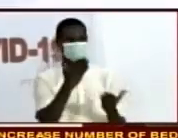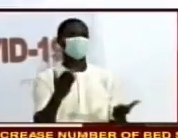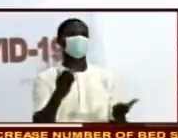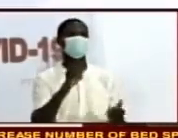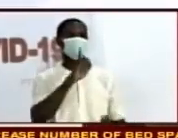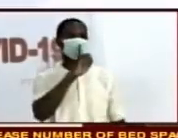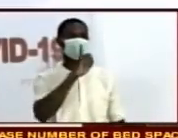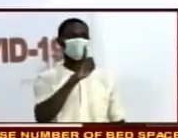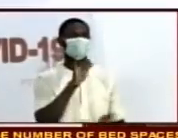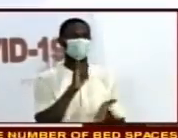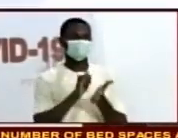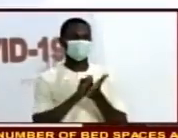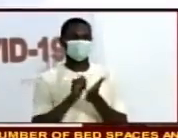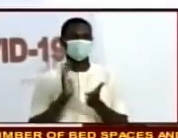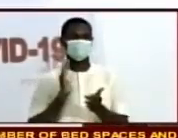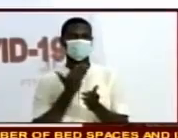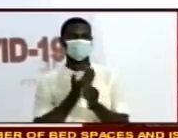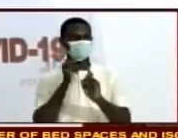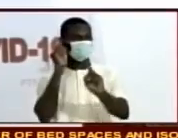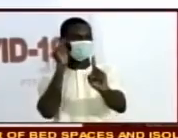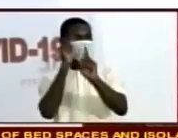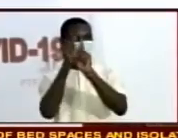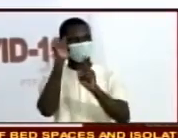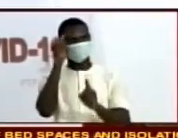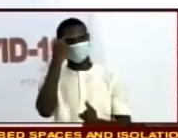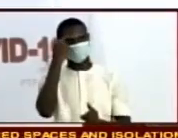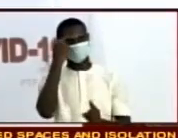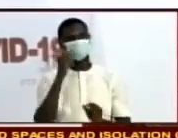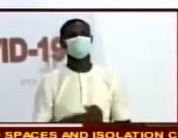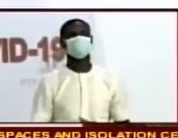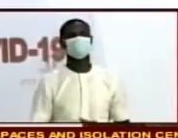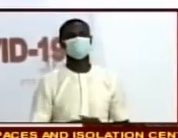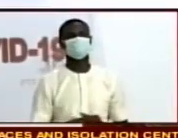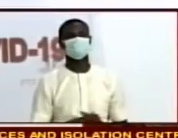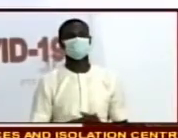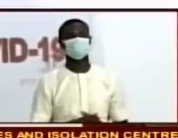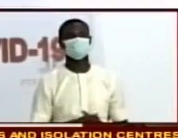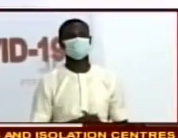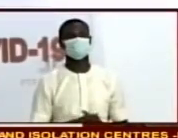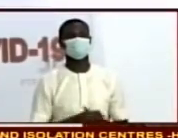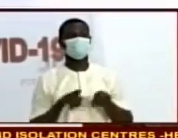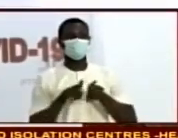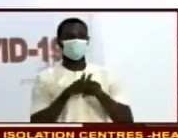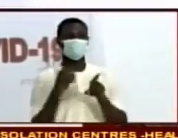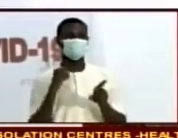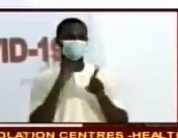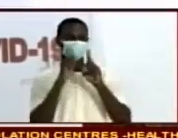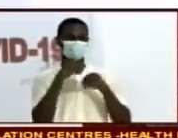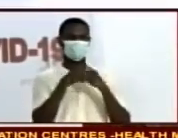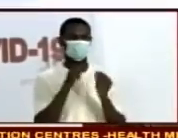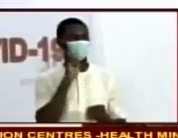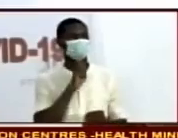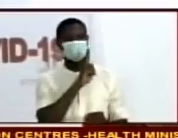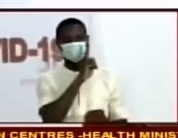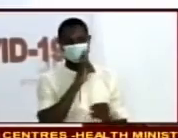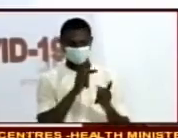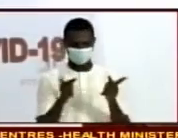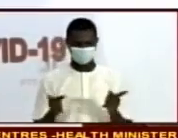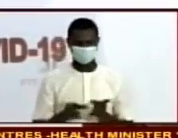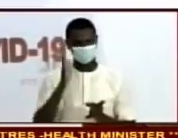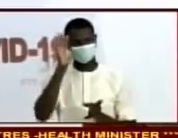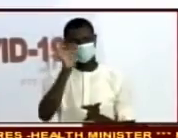government. A big constraint, of course, is hotel accommodation,